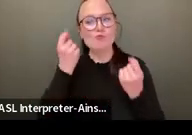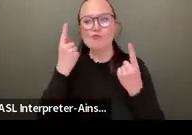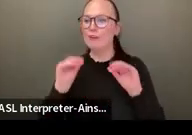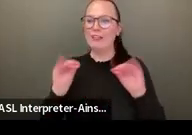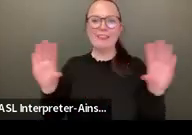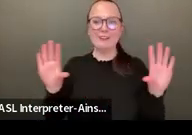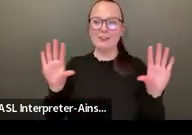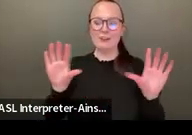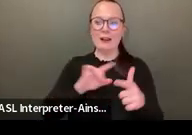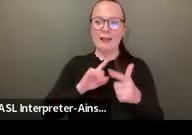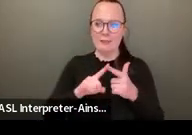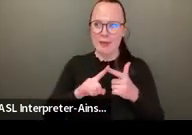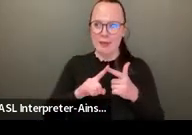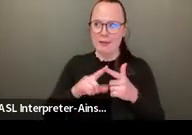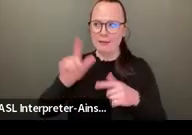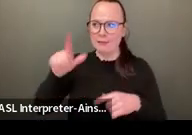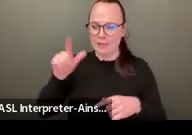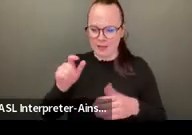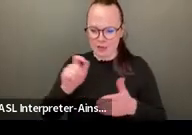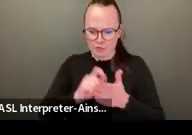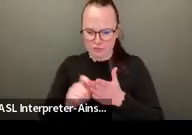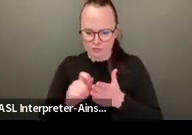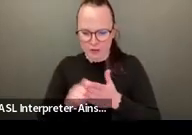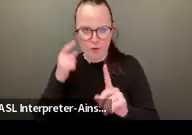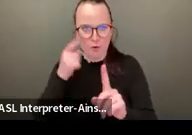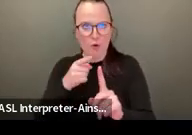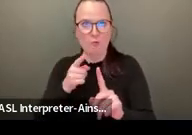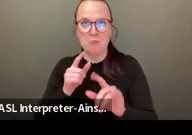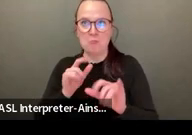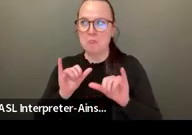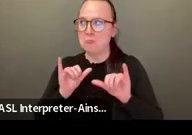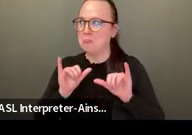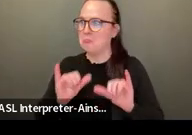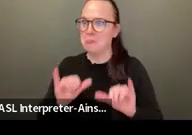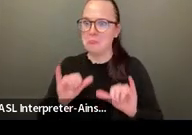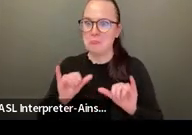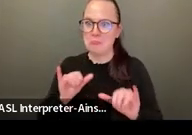go back and you're writing goals and you're like, oh, maybe I don't get it.